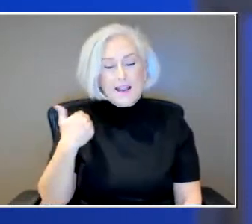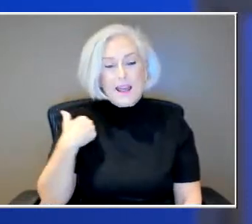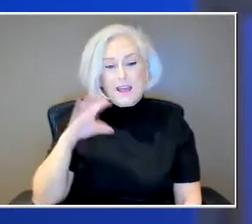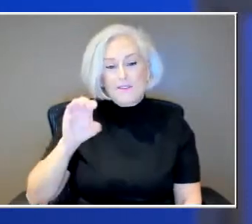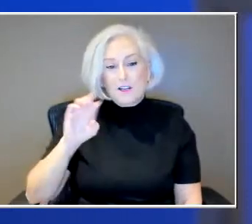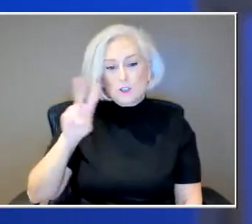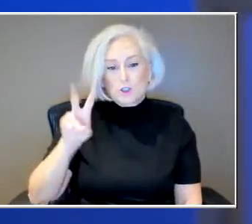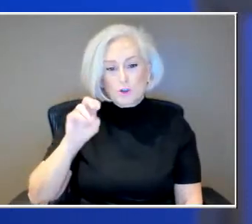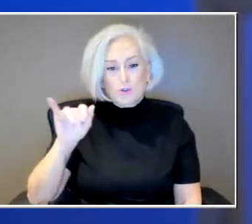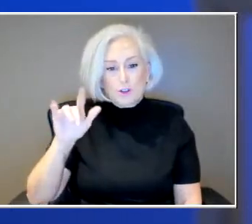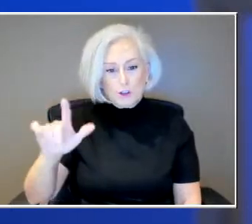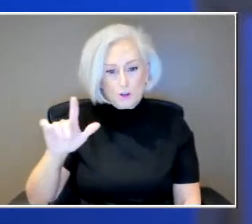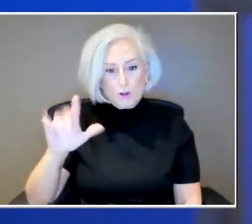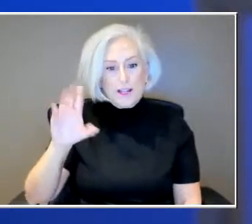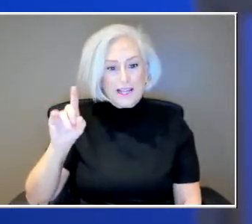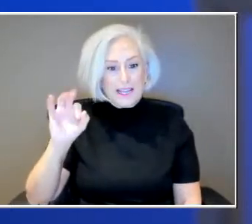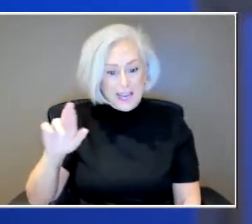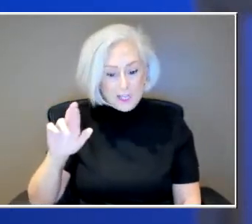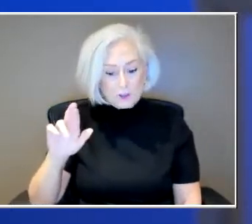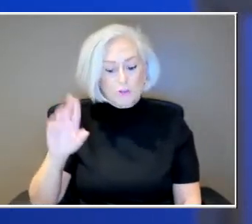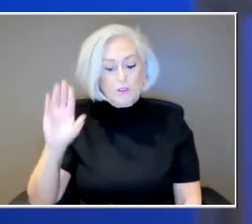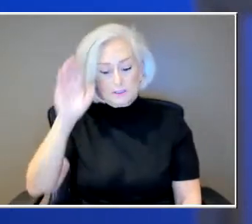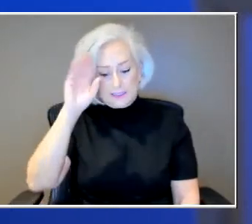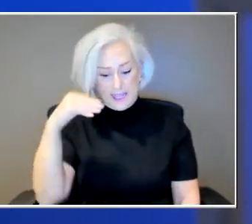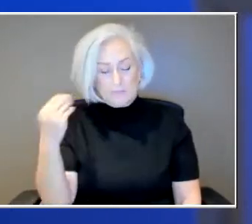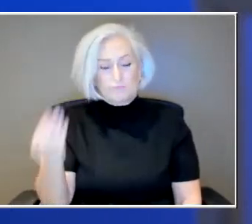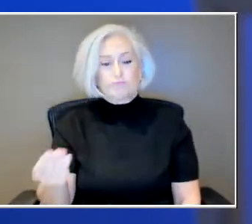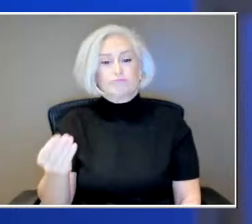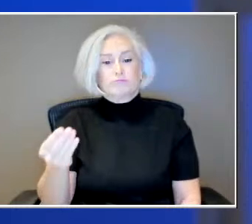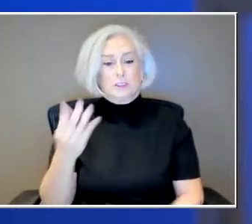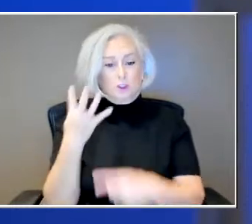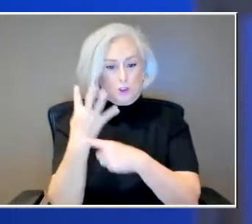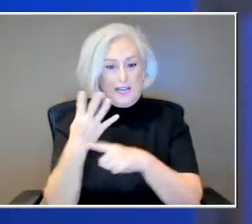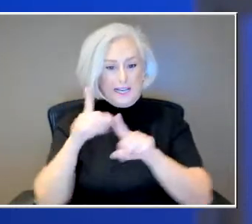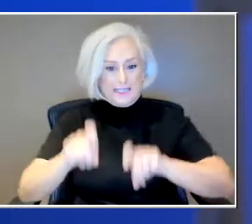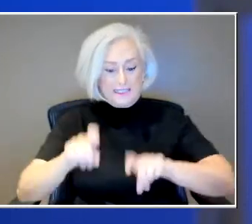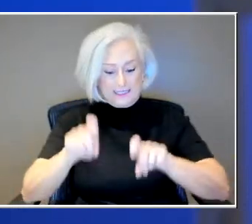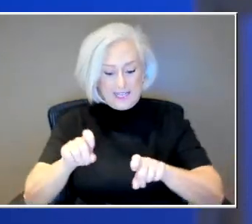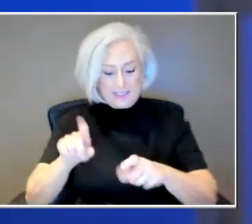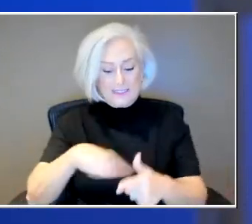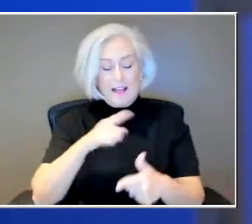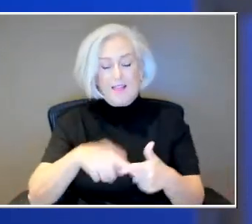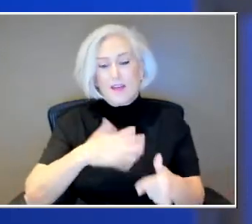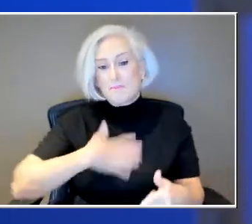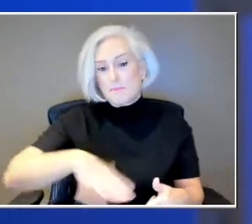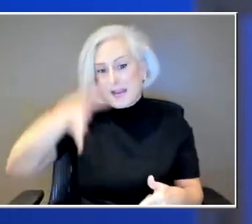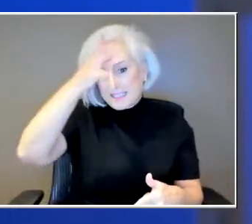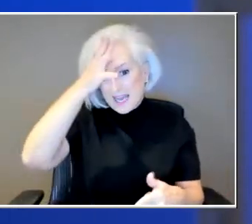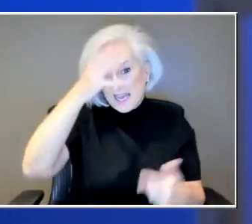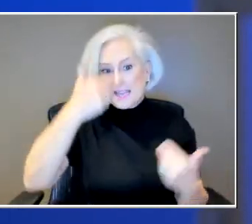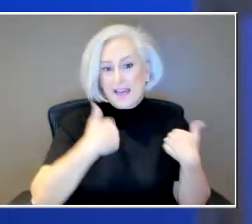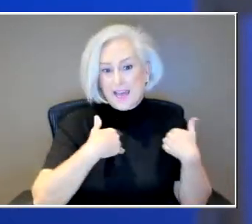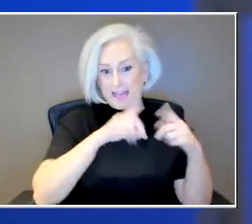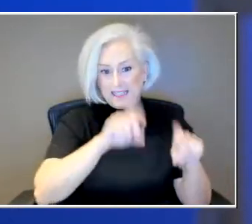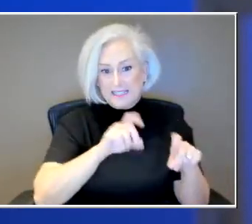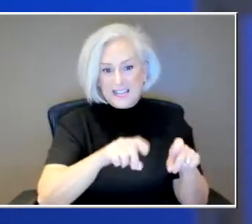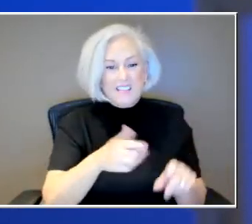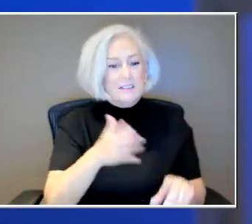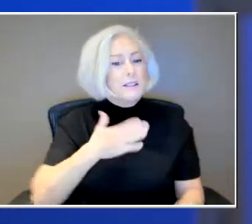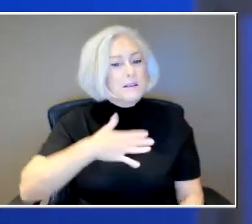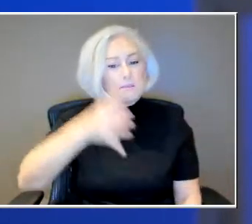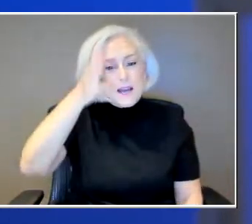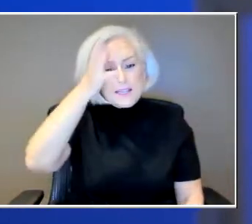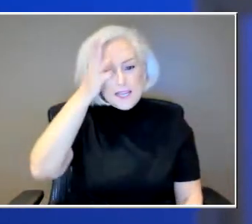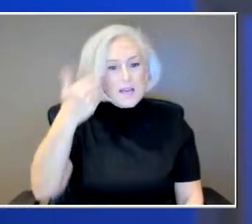was offered the genetic test. And then with that, my dad was offered the test, which he had already had colon cancer, no